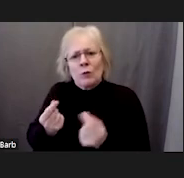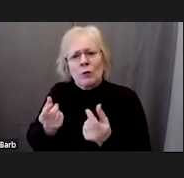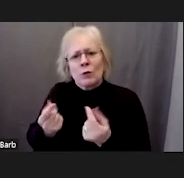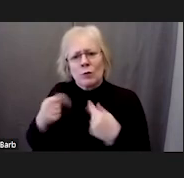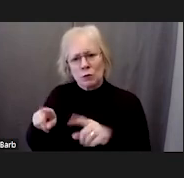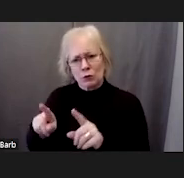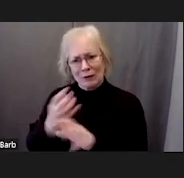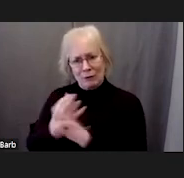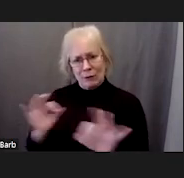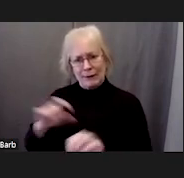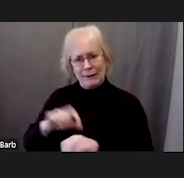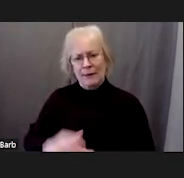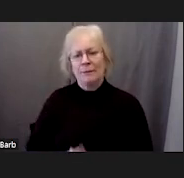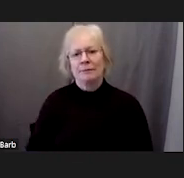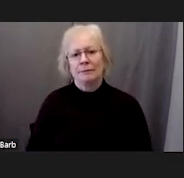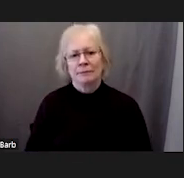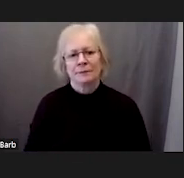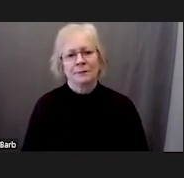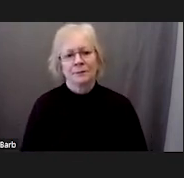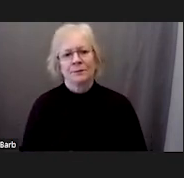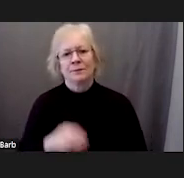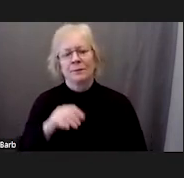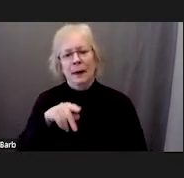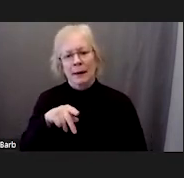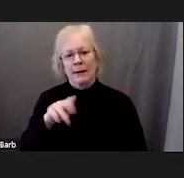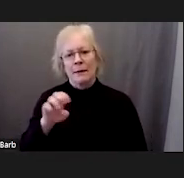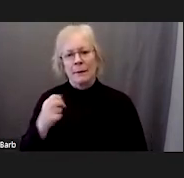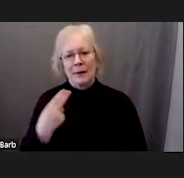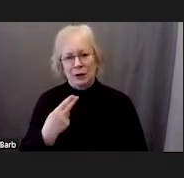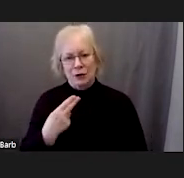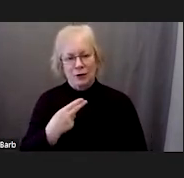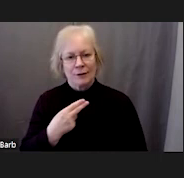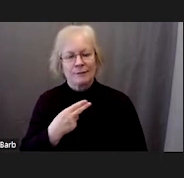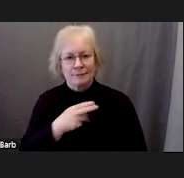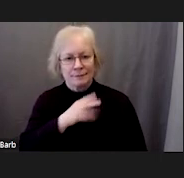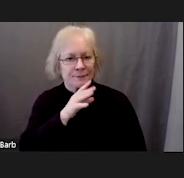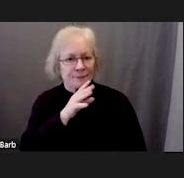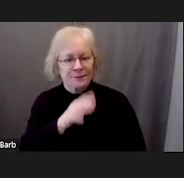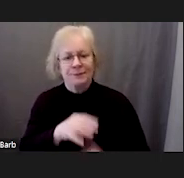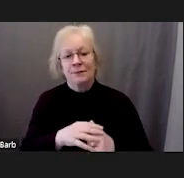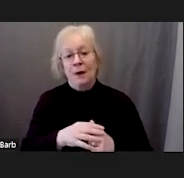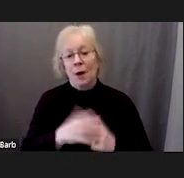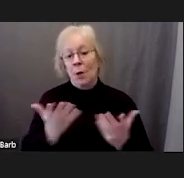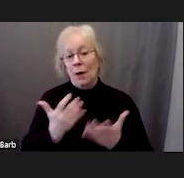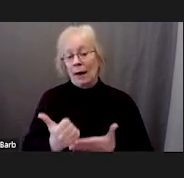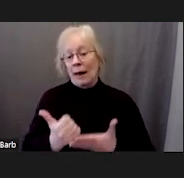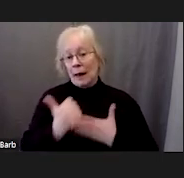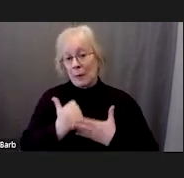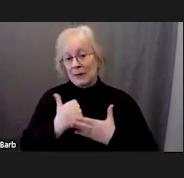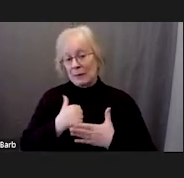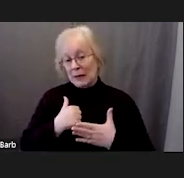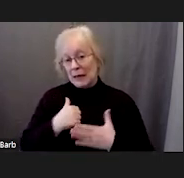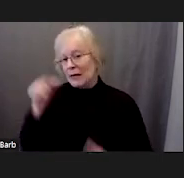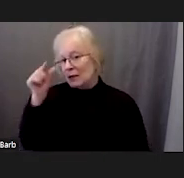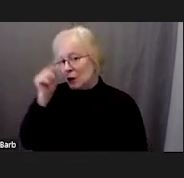Yeah. What's been keeping me is Google Calendar, because I have two Google Calendars now because